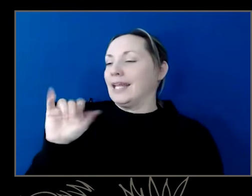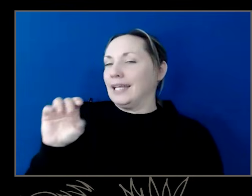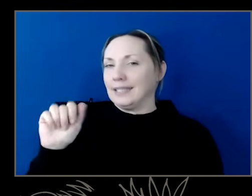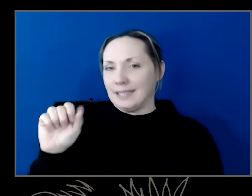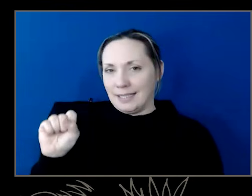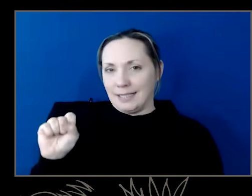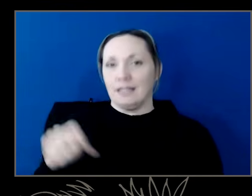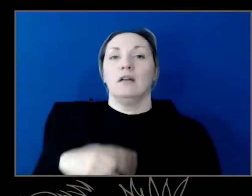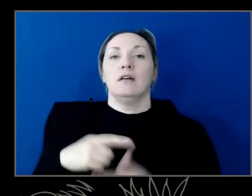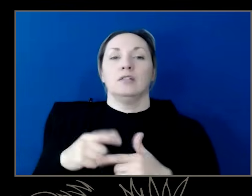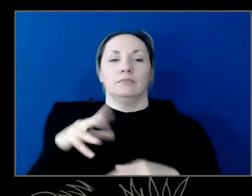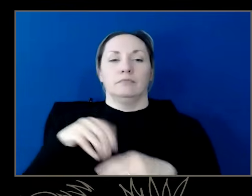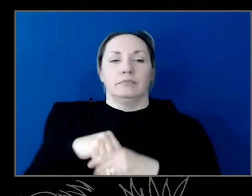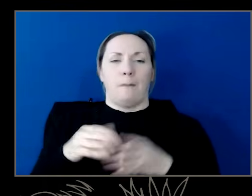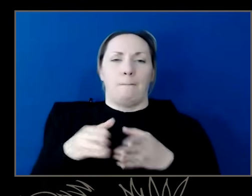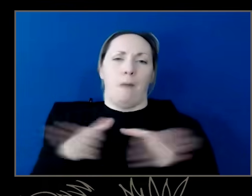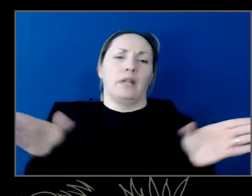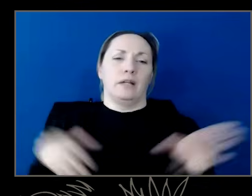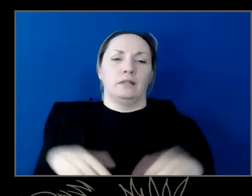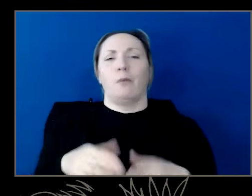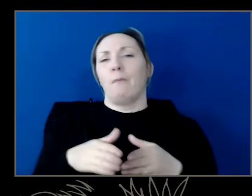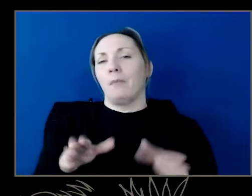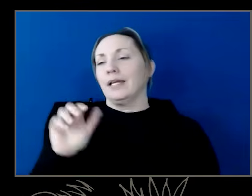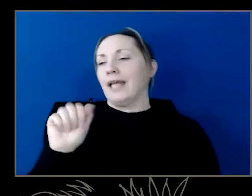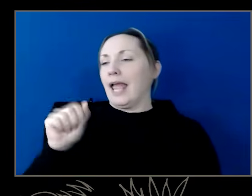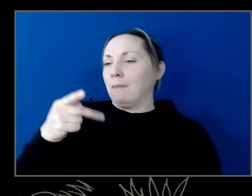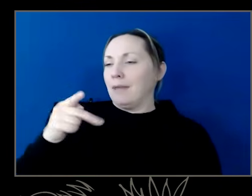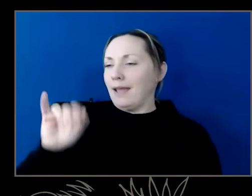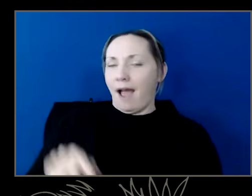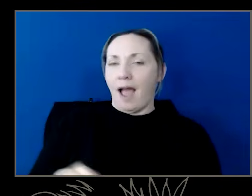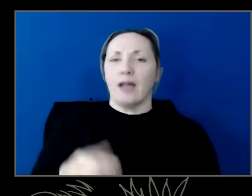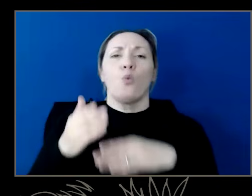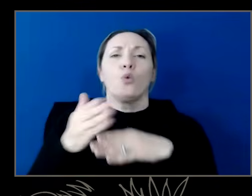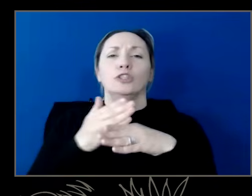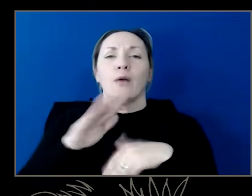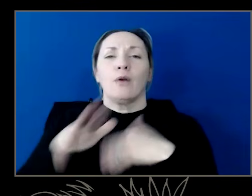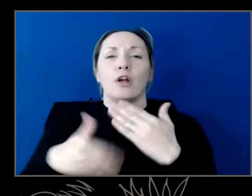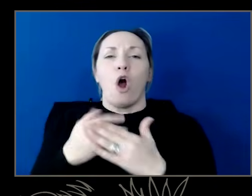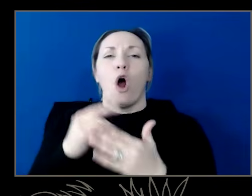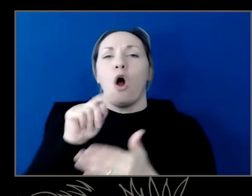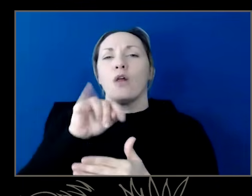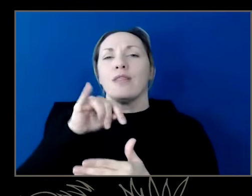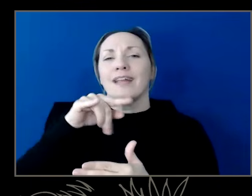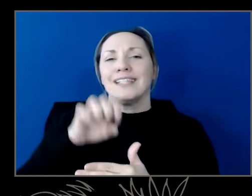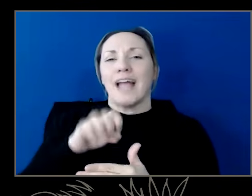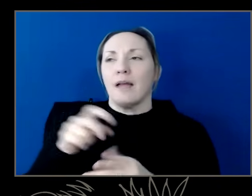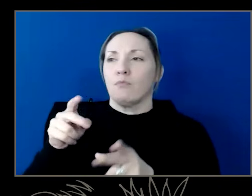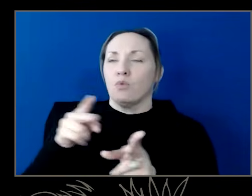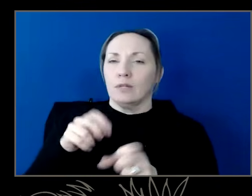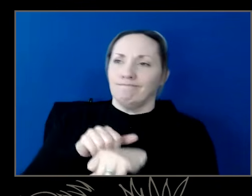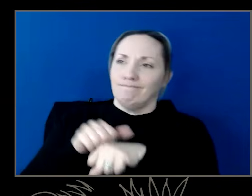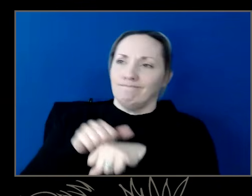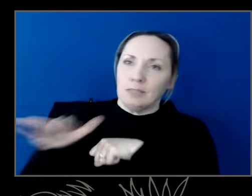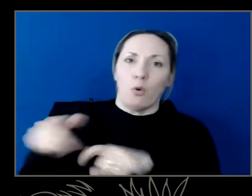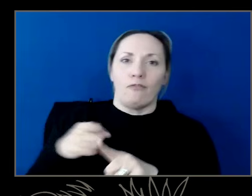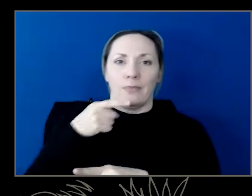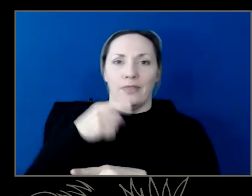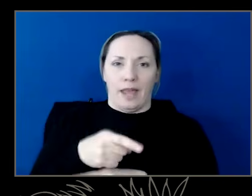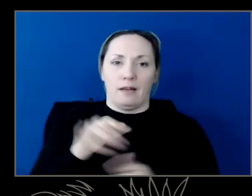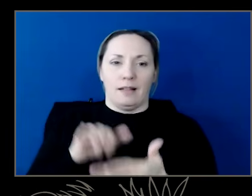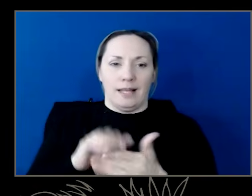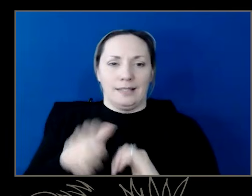index files. So these are basically our public API. We're sharing all the types that we export from that, and that's how we're getting that type